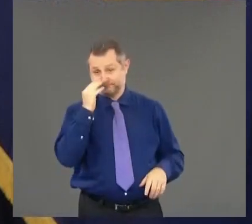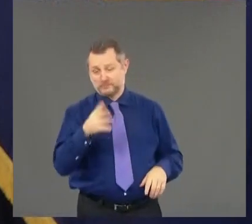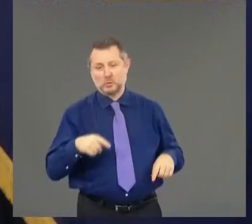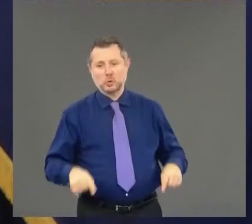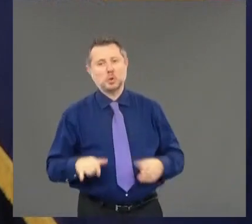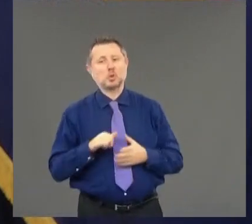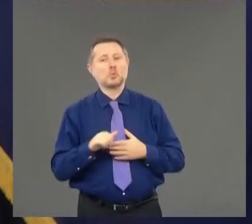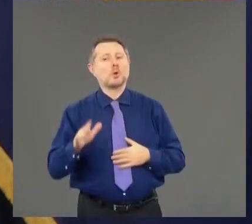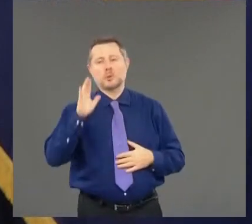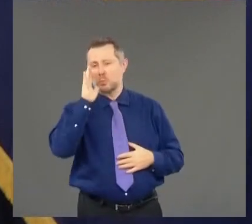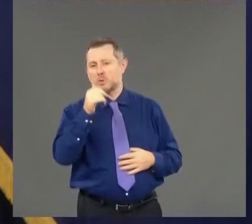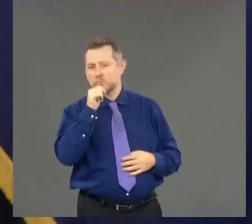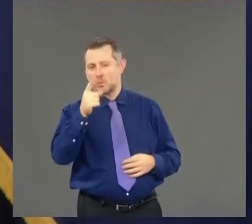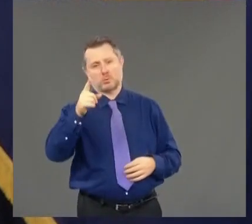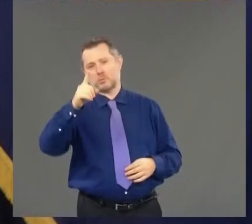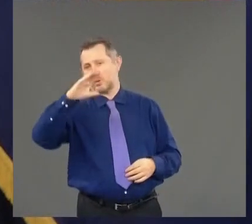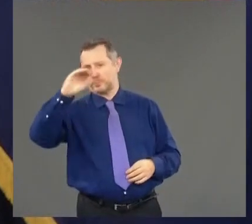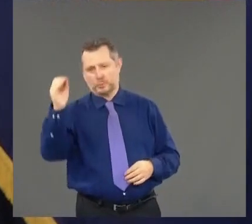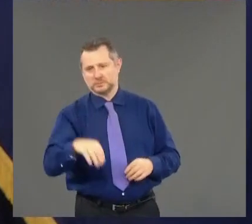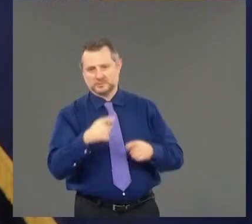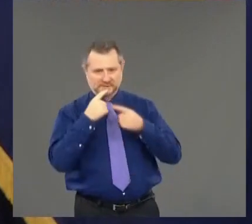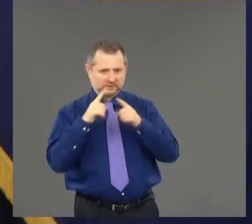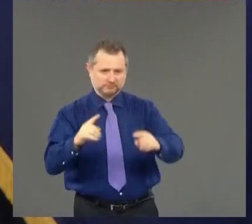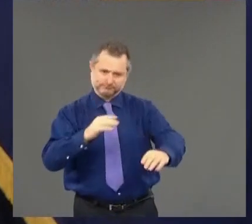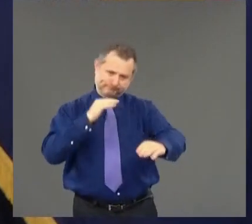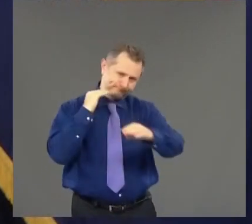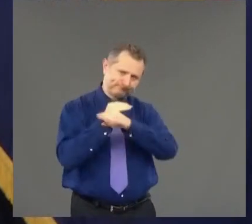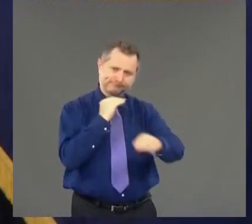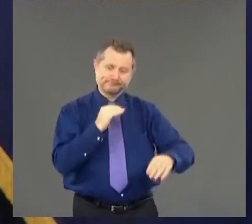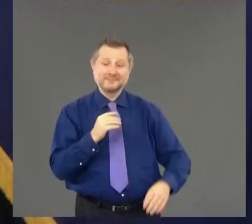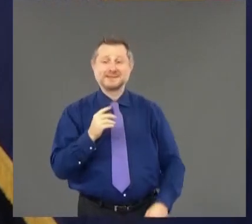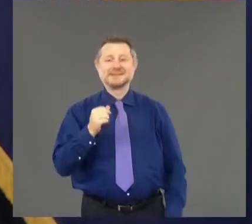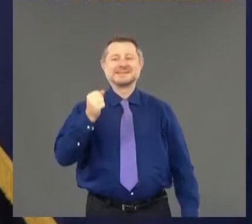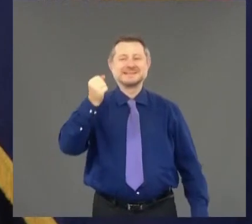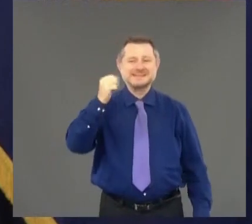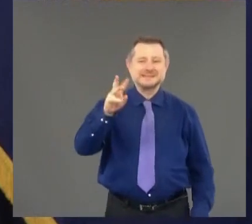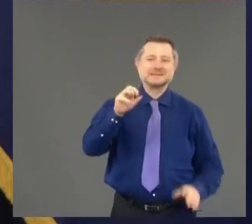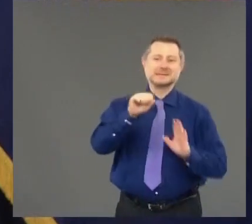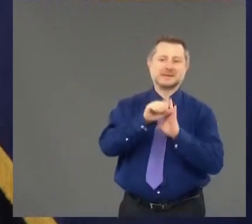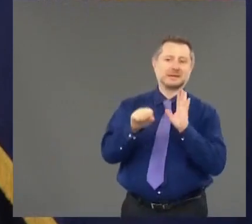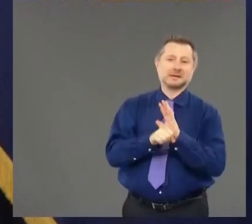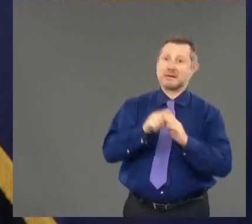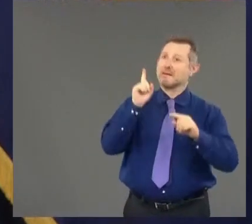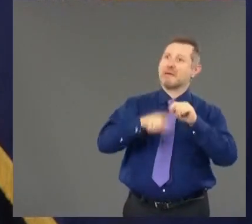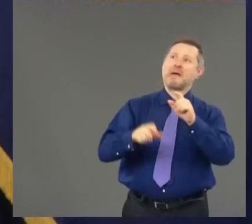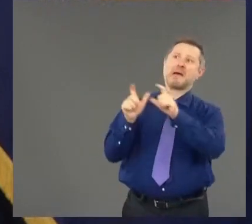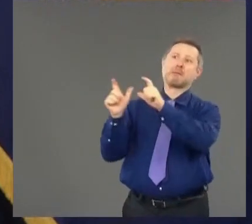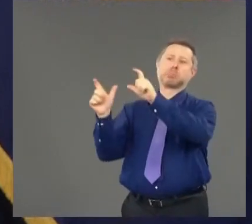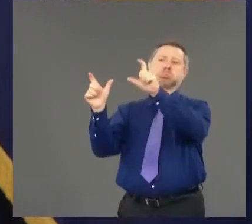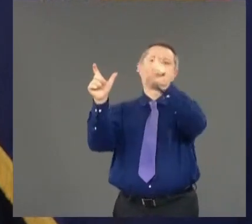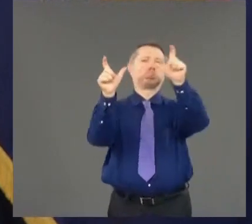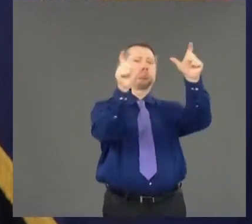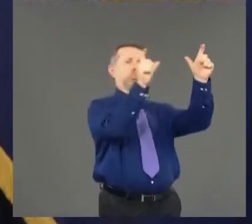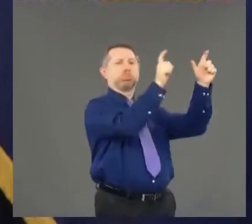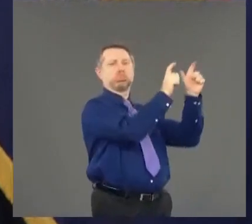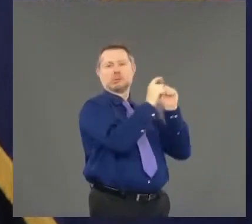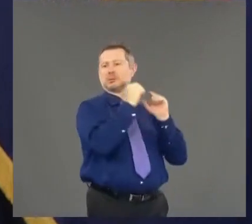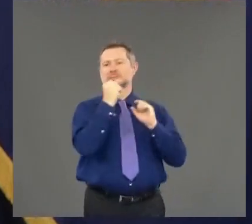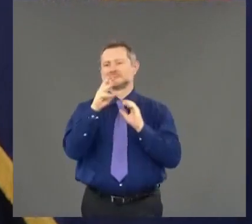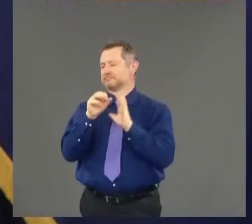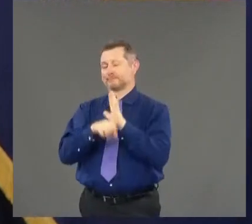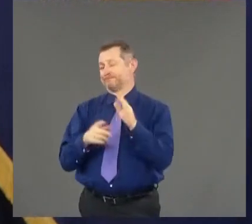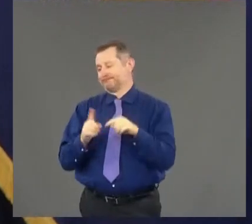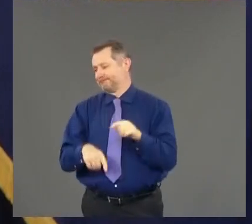100% effective keeping people from 16 states from coming to New York. First of all, if you can't even